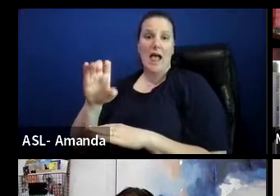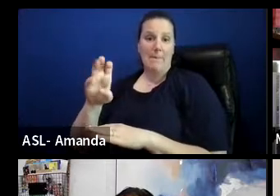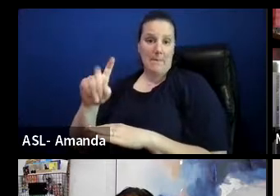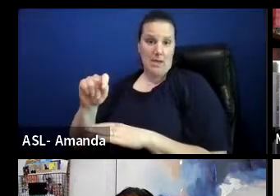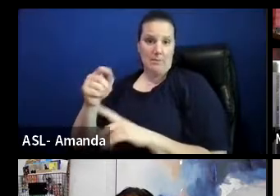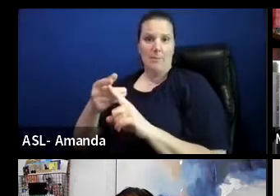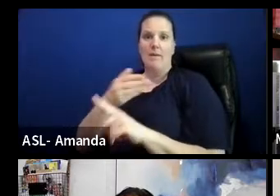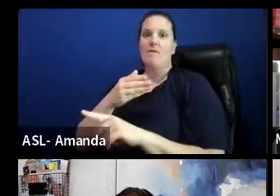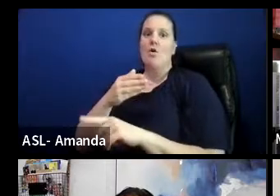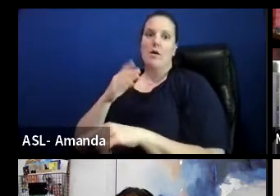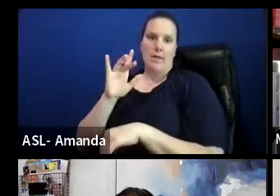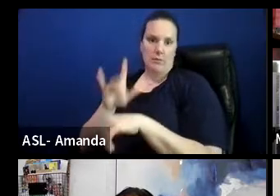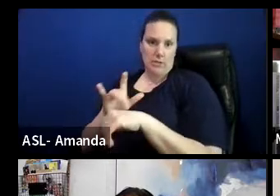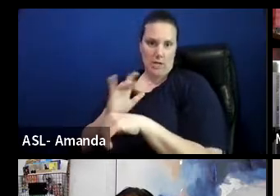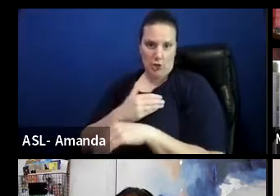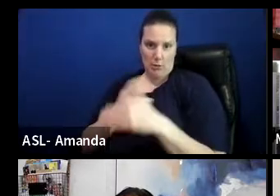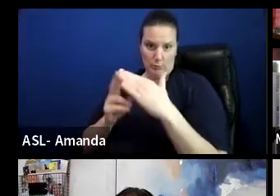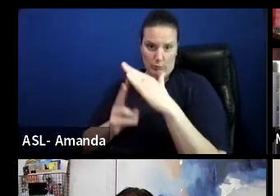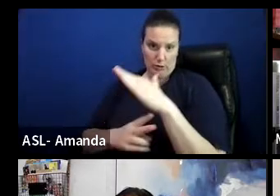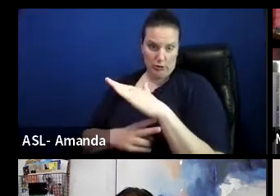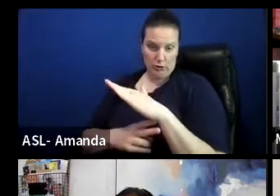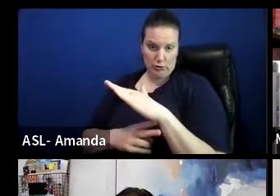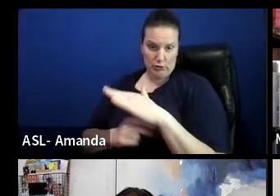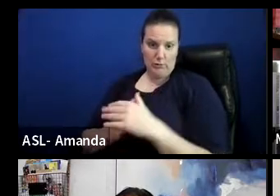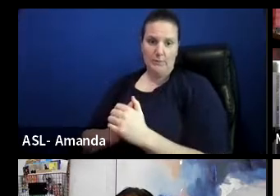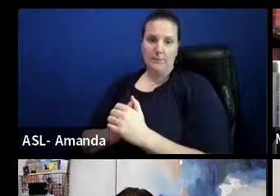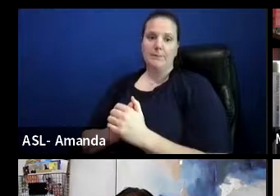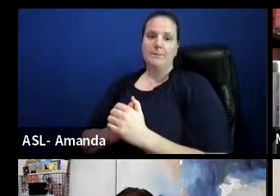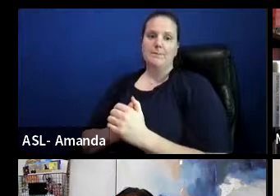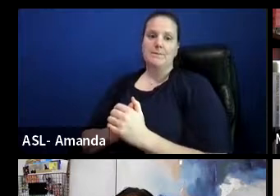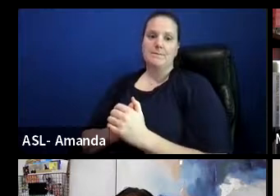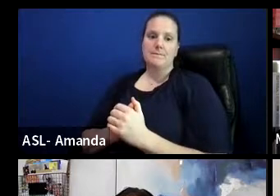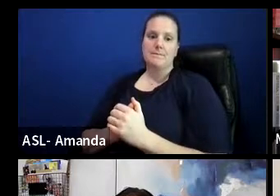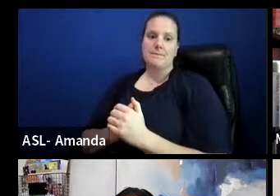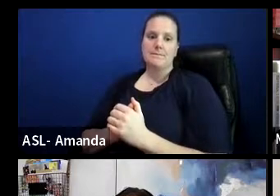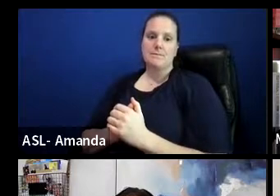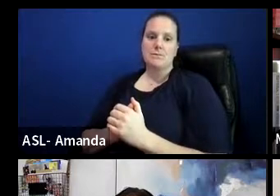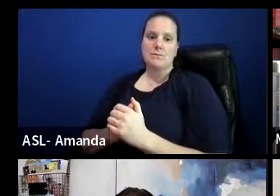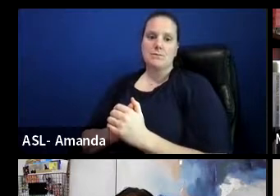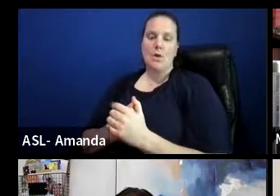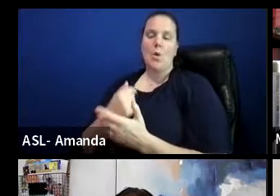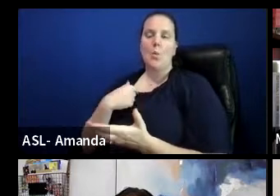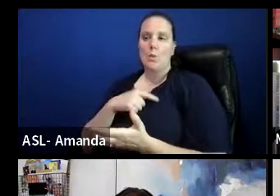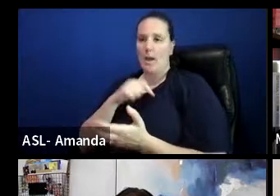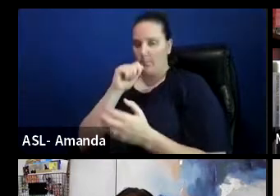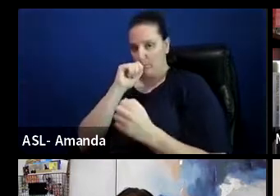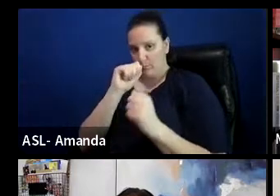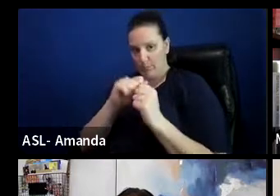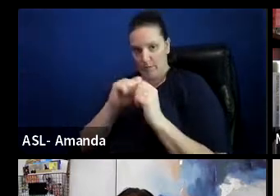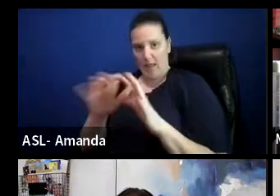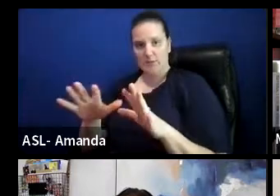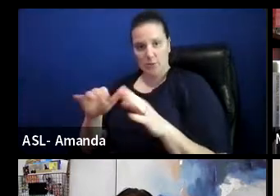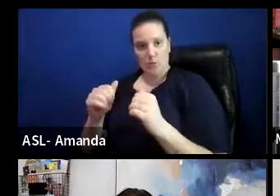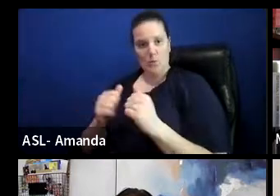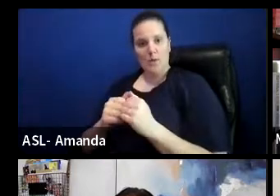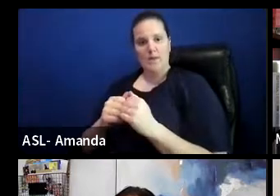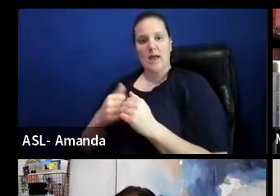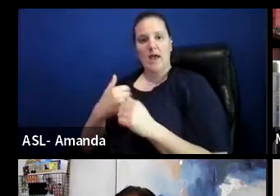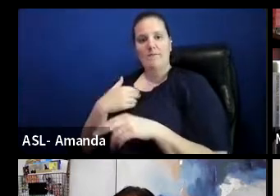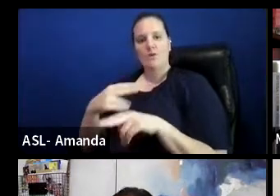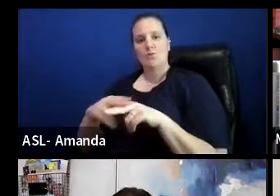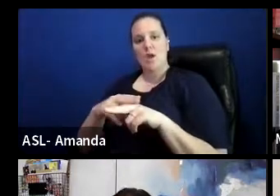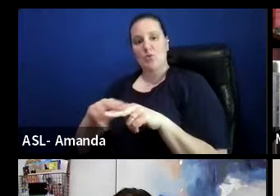our bridge. And also, we are blessed with having a